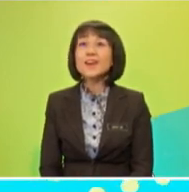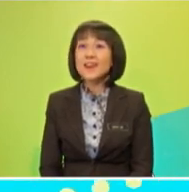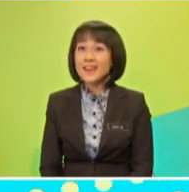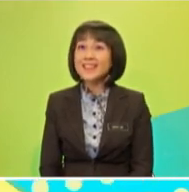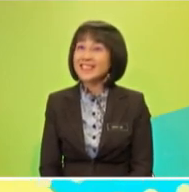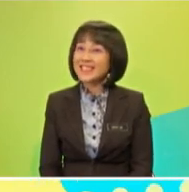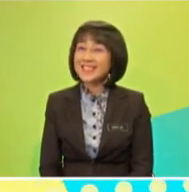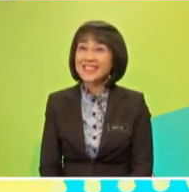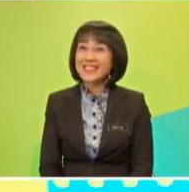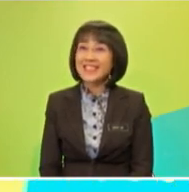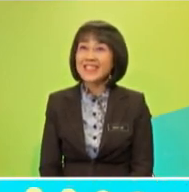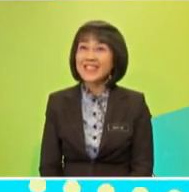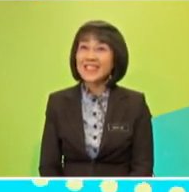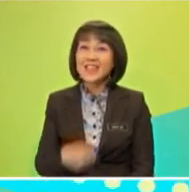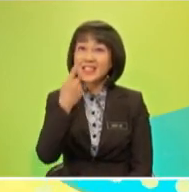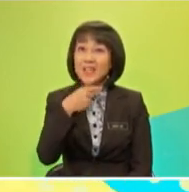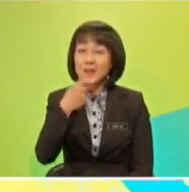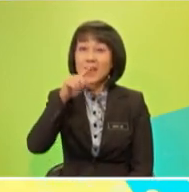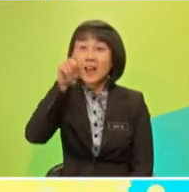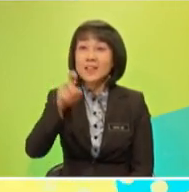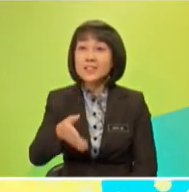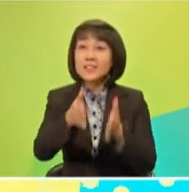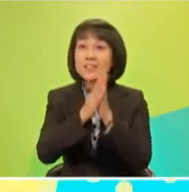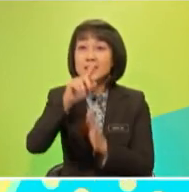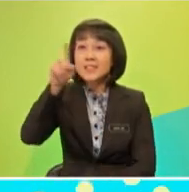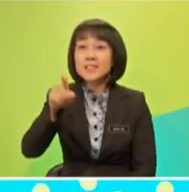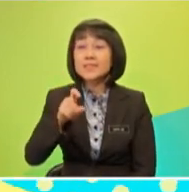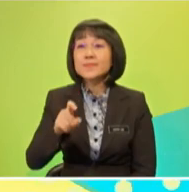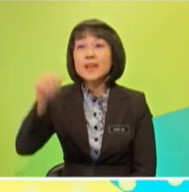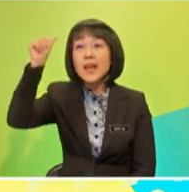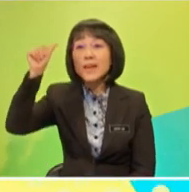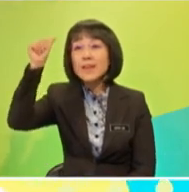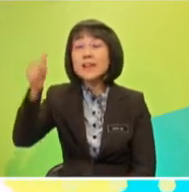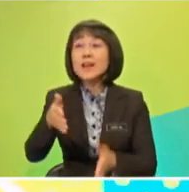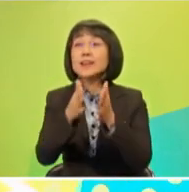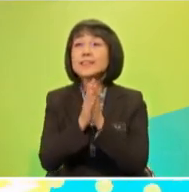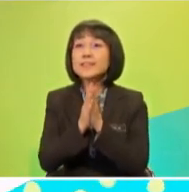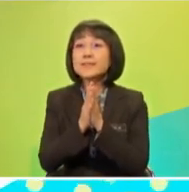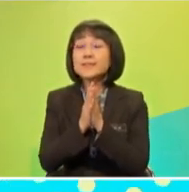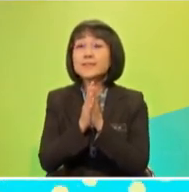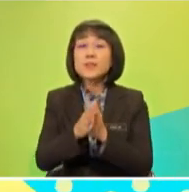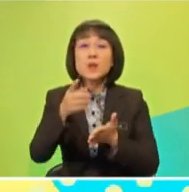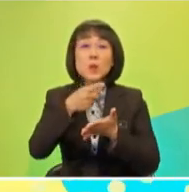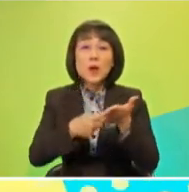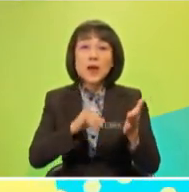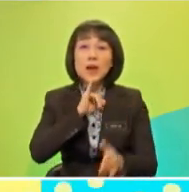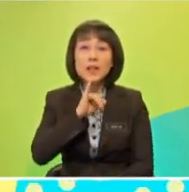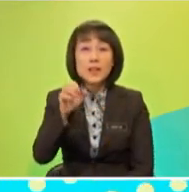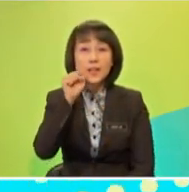Okay. So who's going to ask? Oh, who's good? Aaron, could you please ask Haris? Haris, what's she